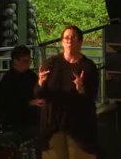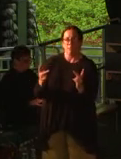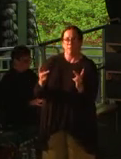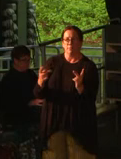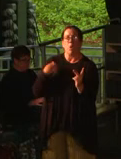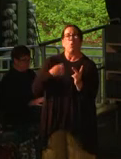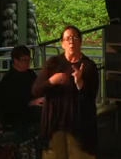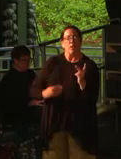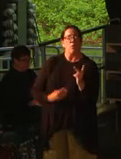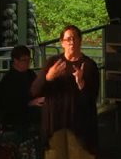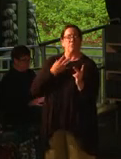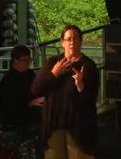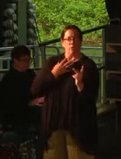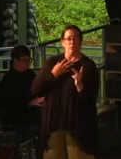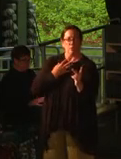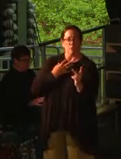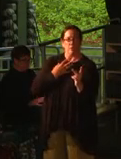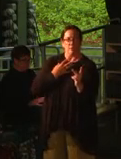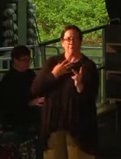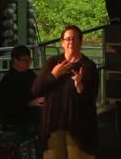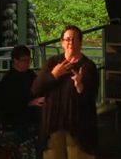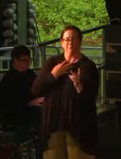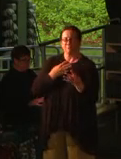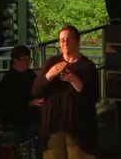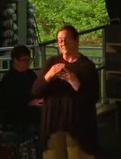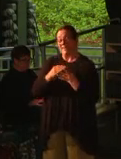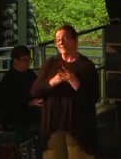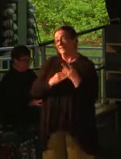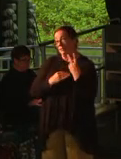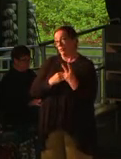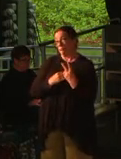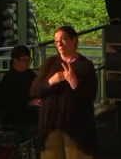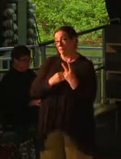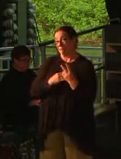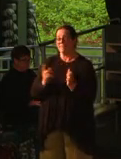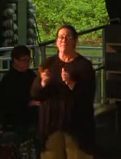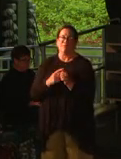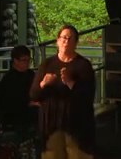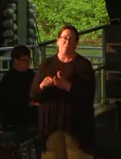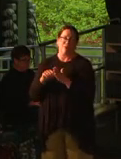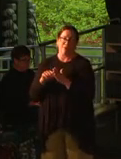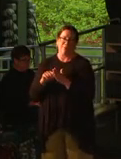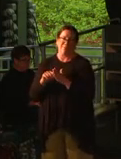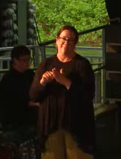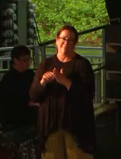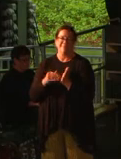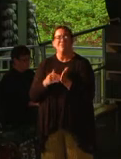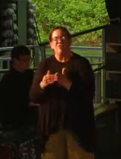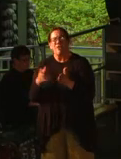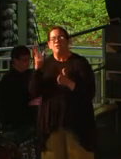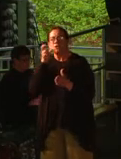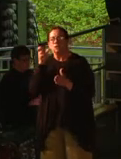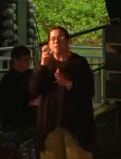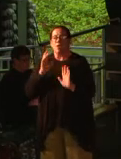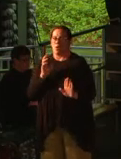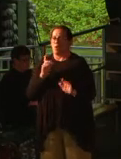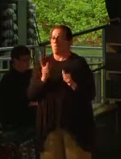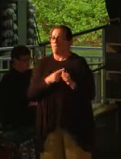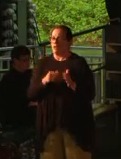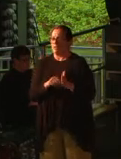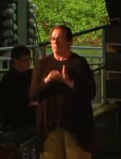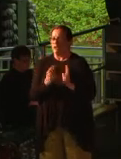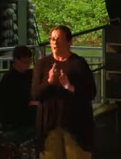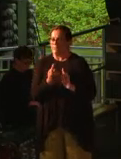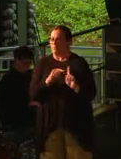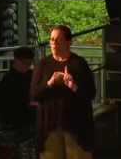Lesson two, first impressions. How many times have you heard that you should go with your first impression about someone or